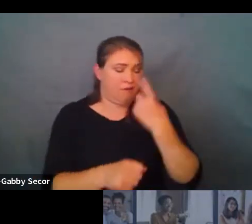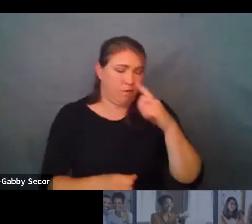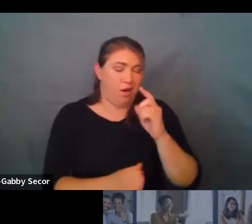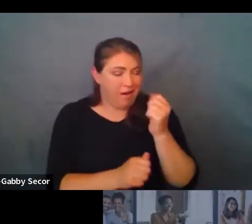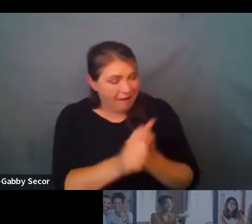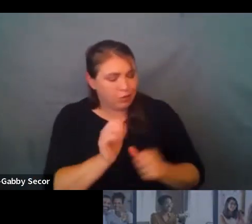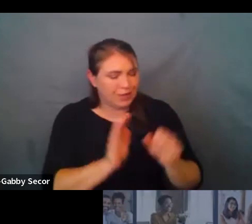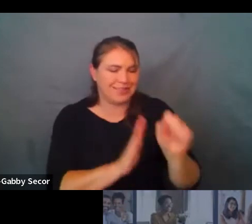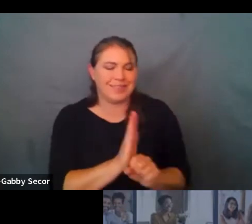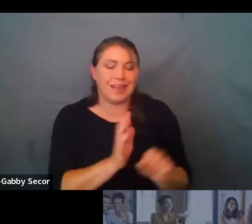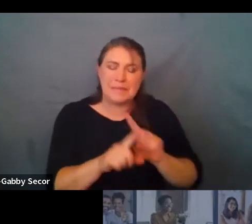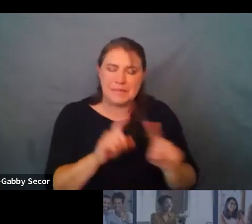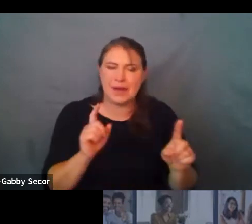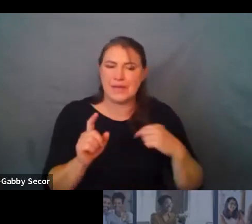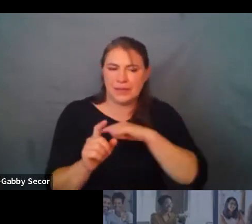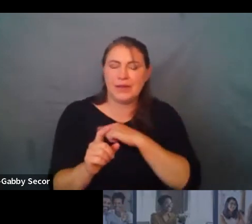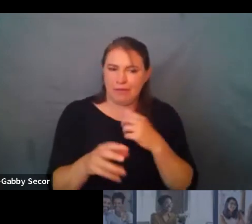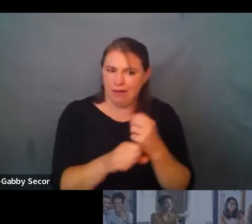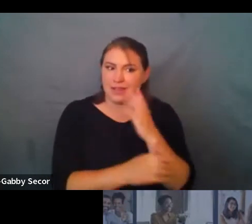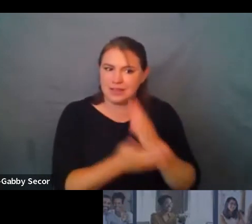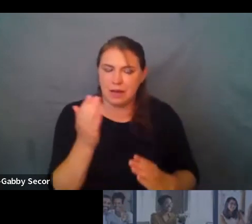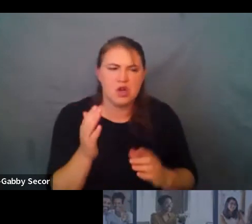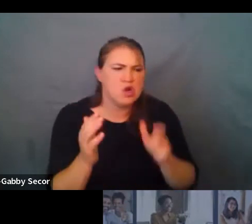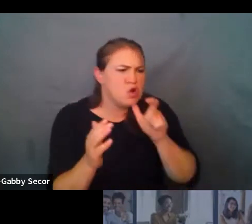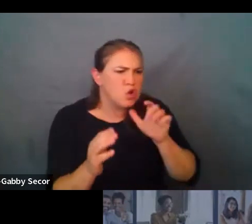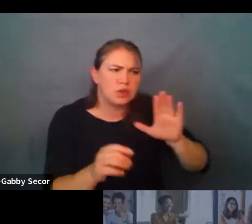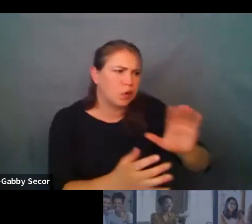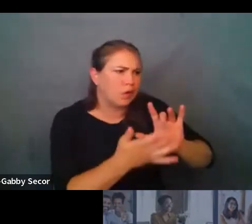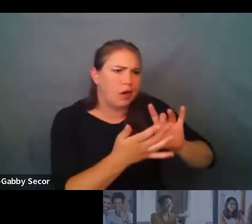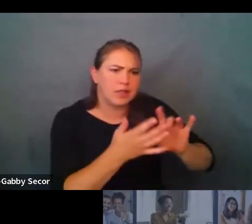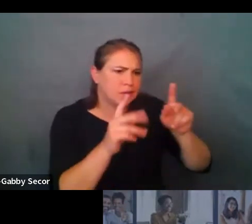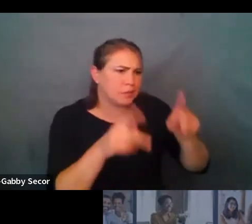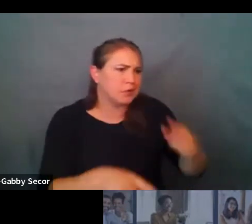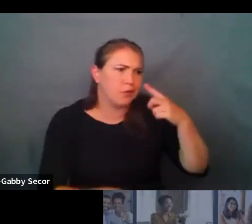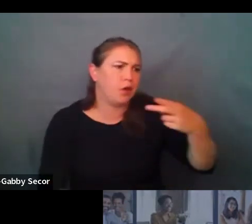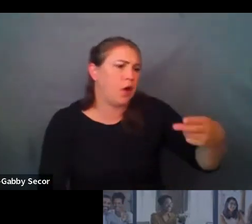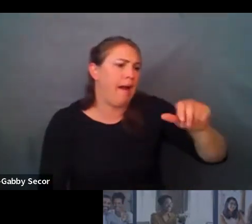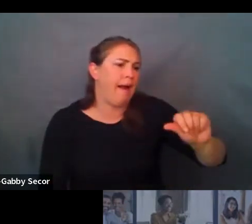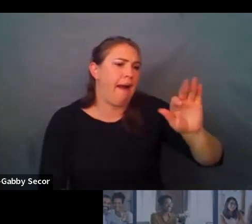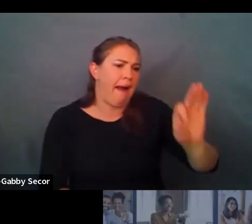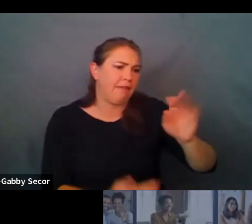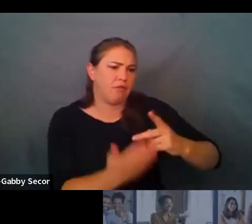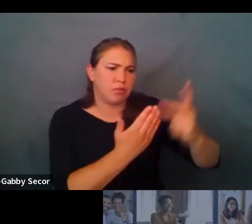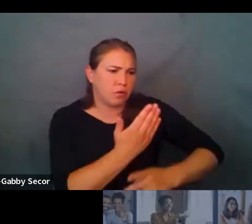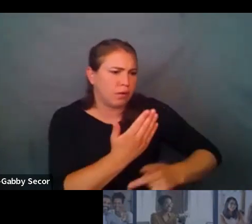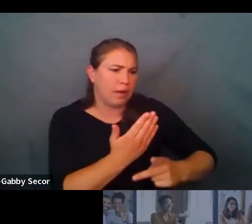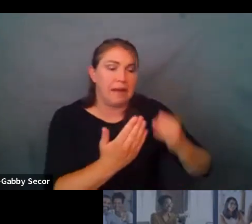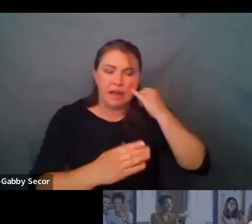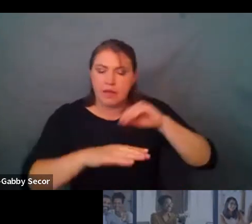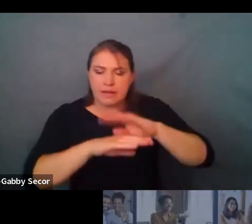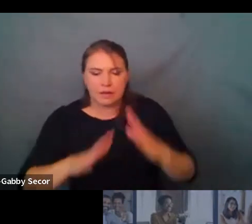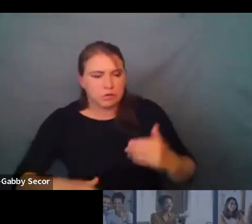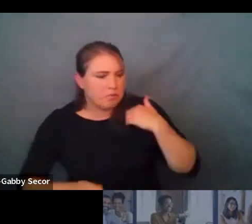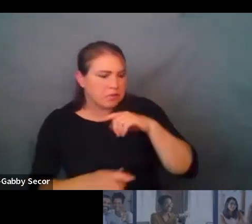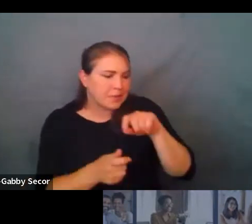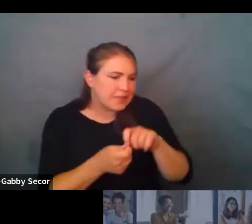kind of send us who is the contact of your HAF program that a counselor should reach out to if they have a specific question about a case or there's something they feel like